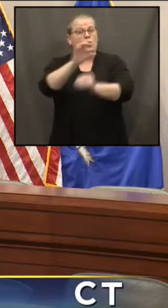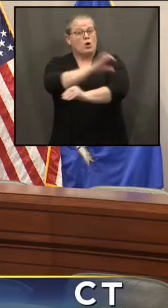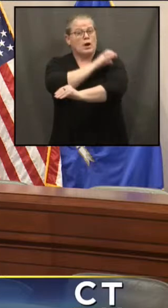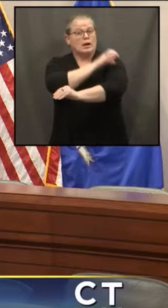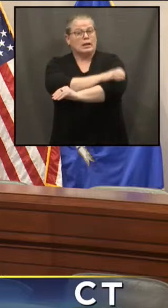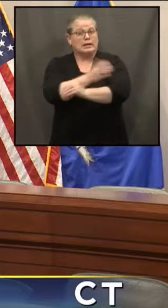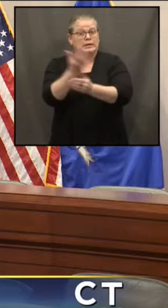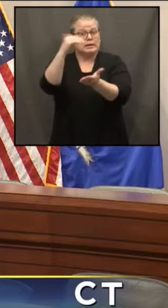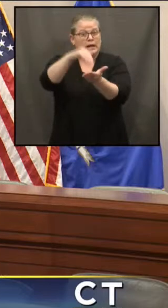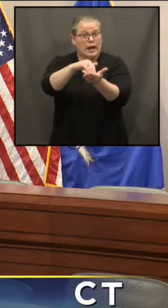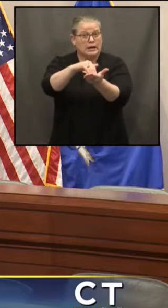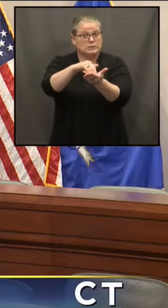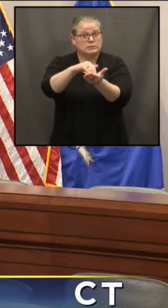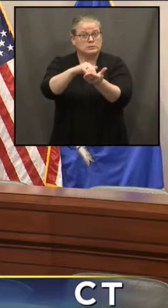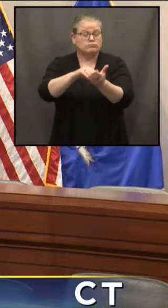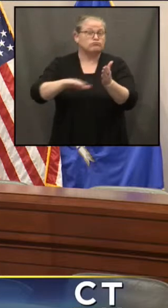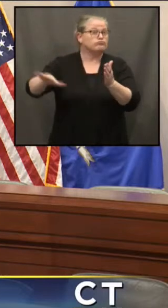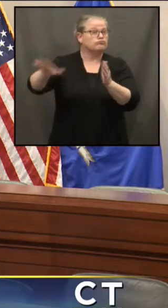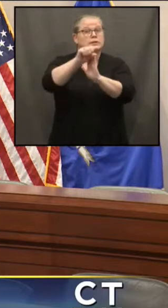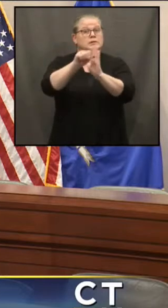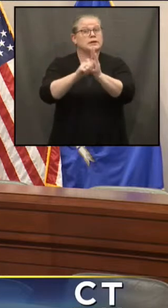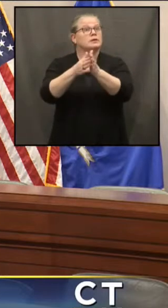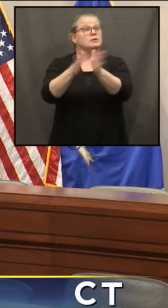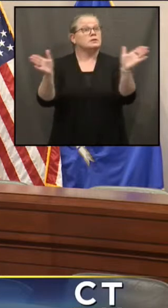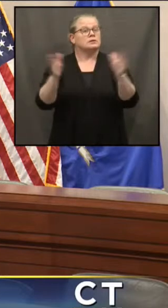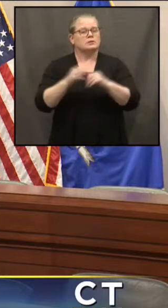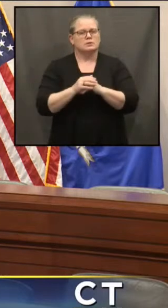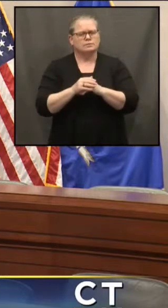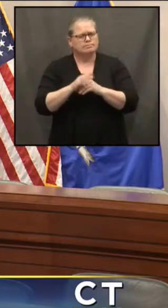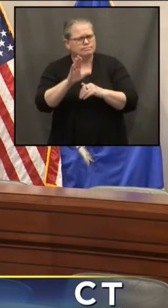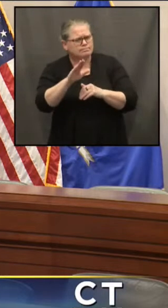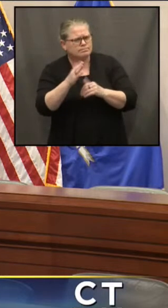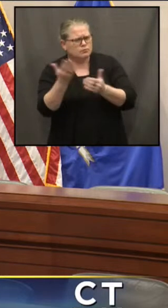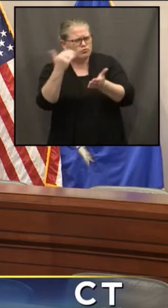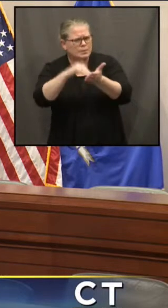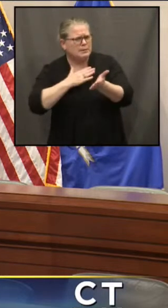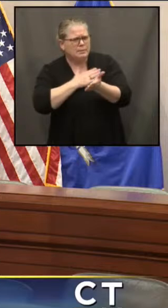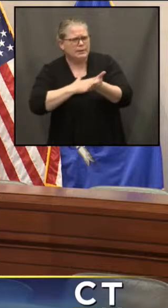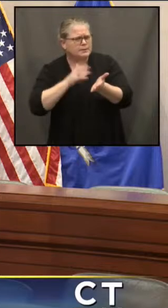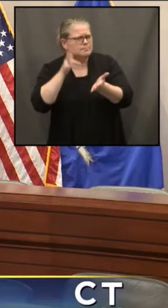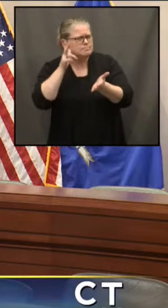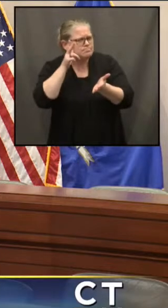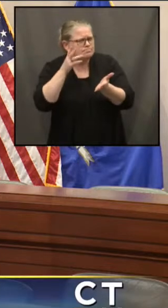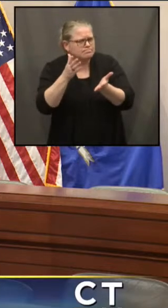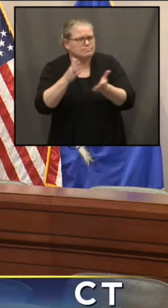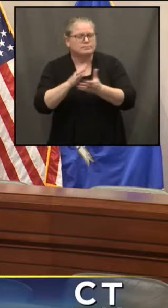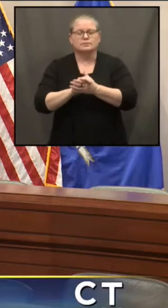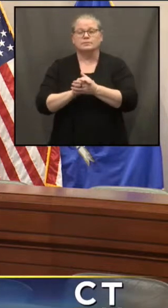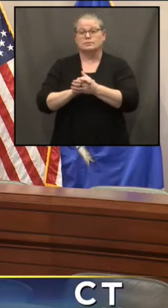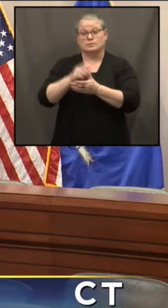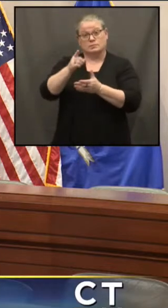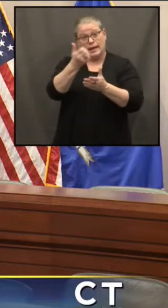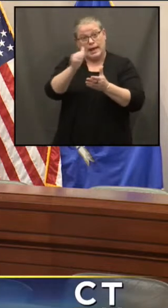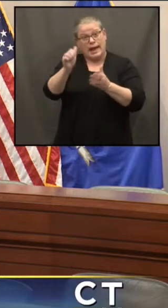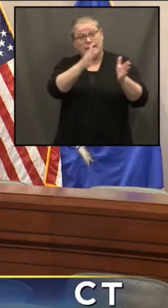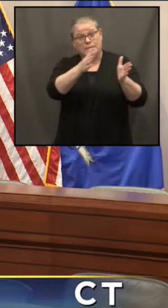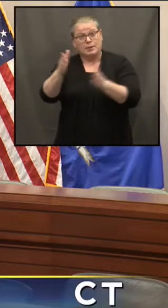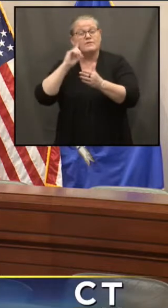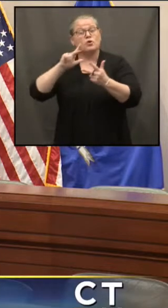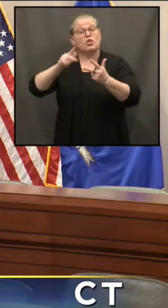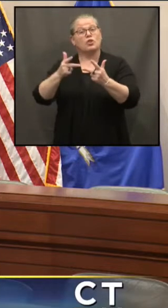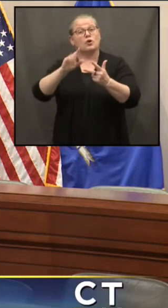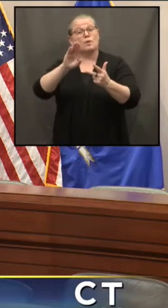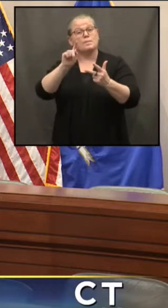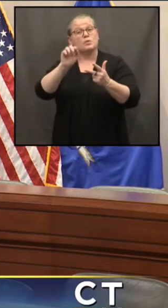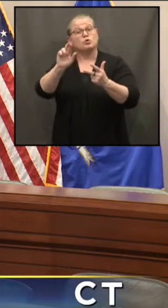Could you say that one more time, Bob? Are there plans to open up mini clinics around the state, kind of expand the booster program so that